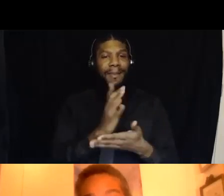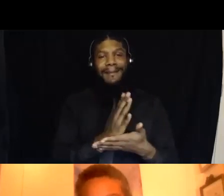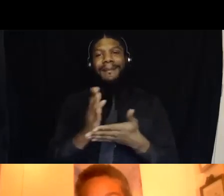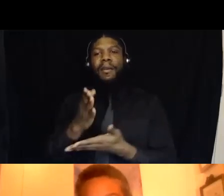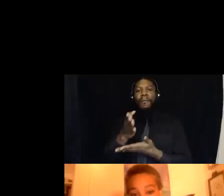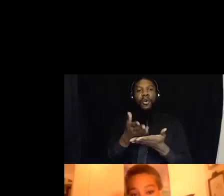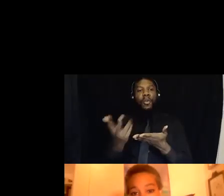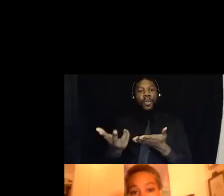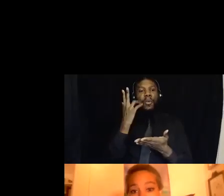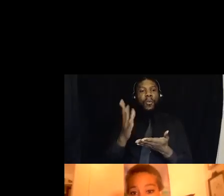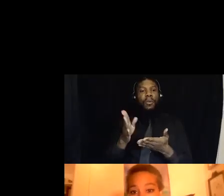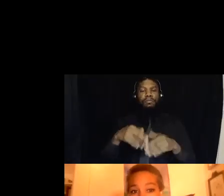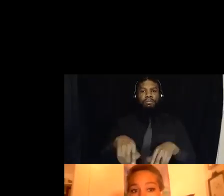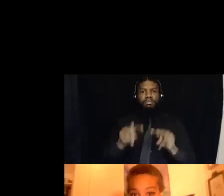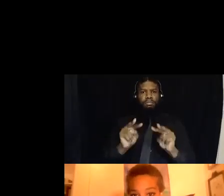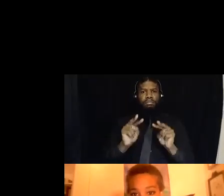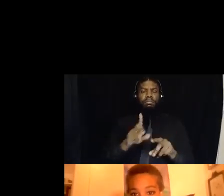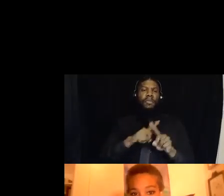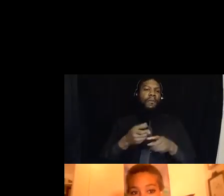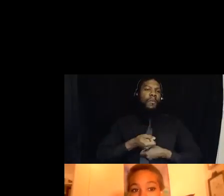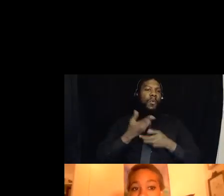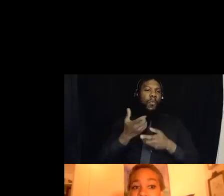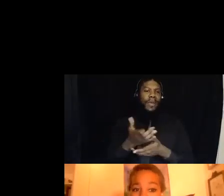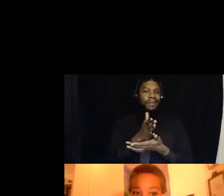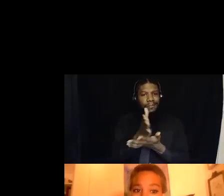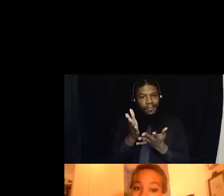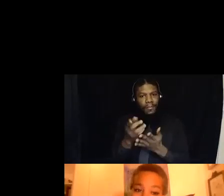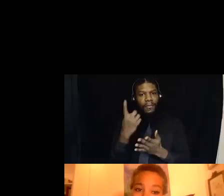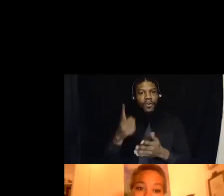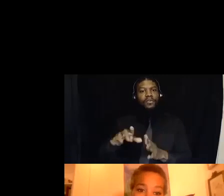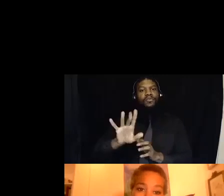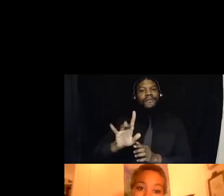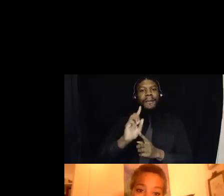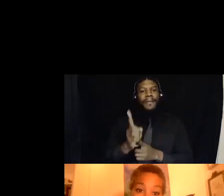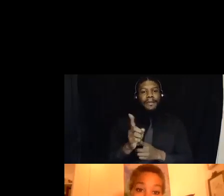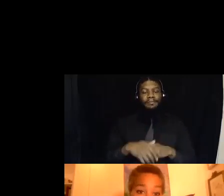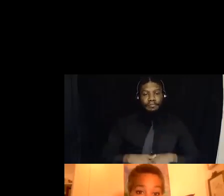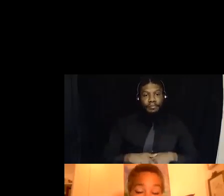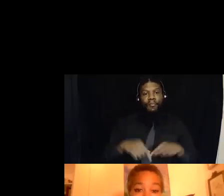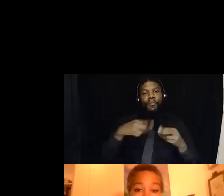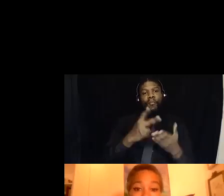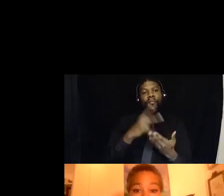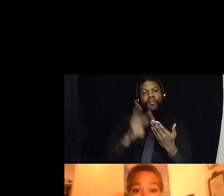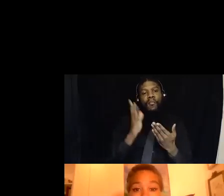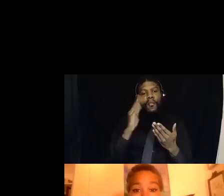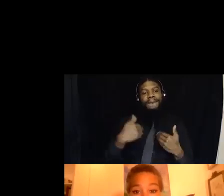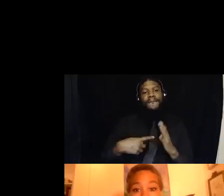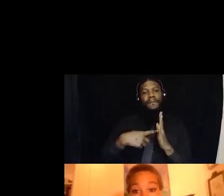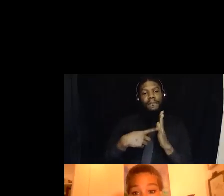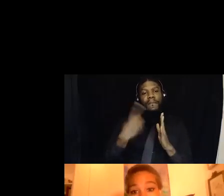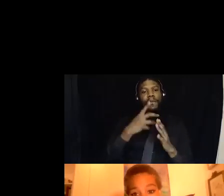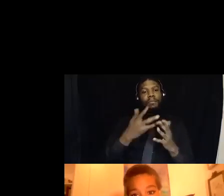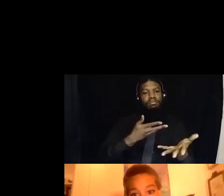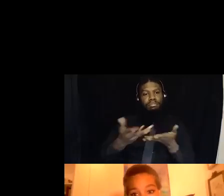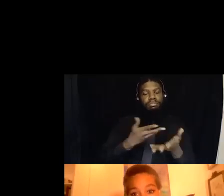methods via poetic devices for another 25 minutes. This program provides a sampling of approaches to look, engage, and connect